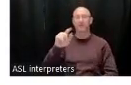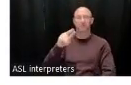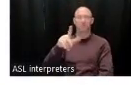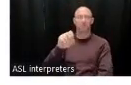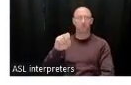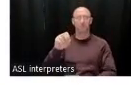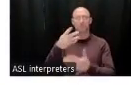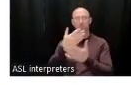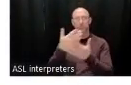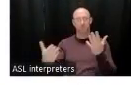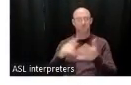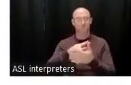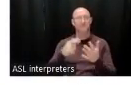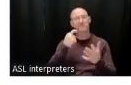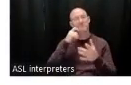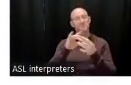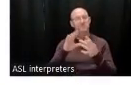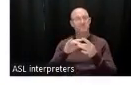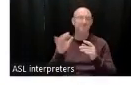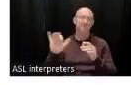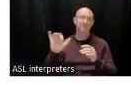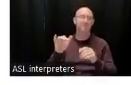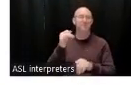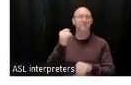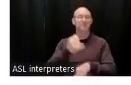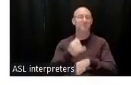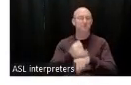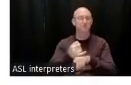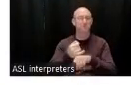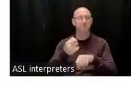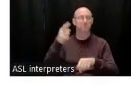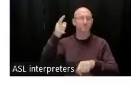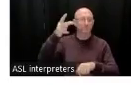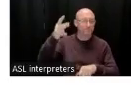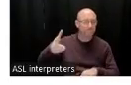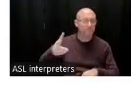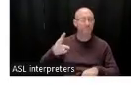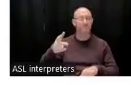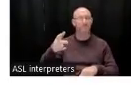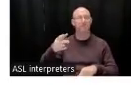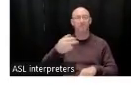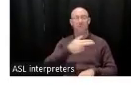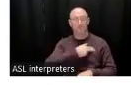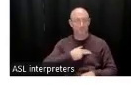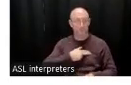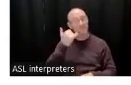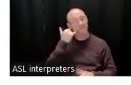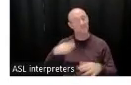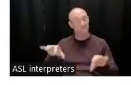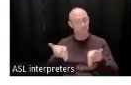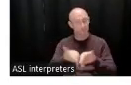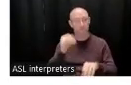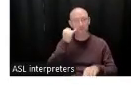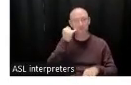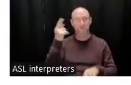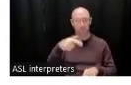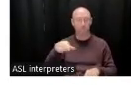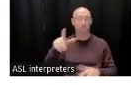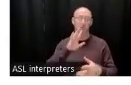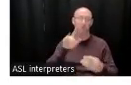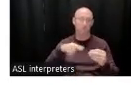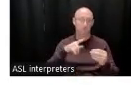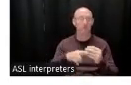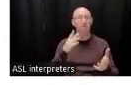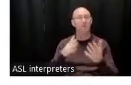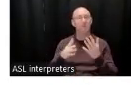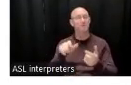mentioned some of those. You might think about institutional ranking or reputation, if that's relevant and if it's something that you want to talk about. There may